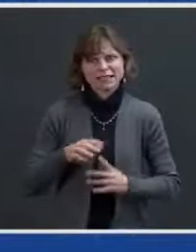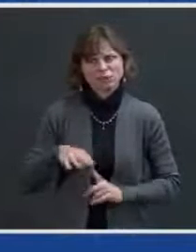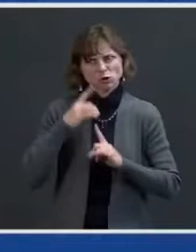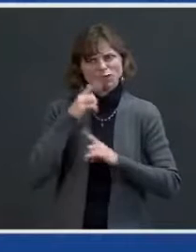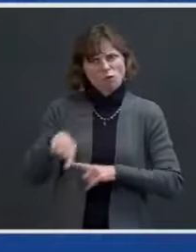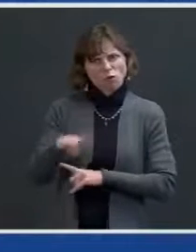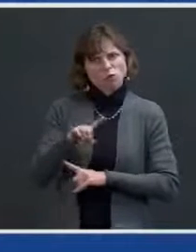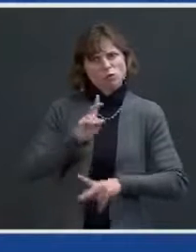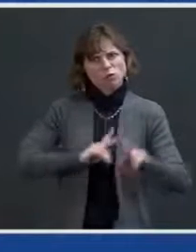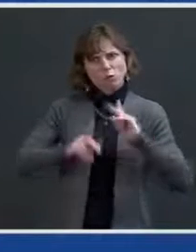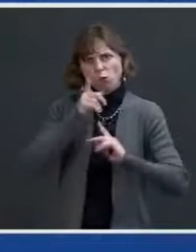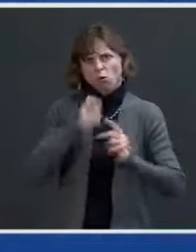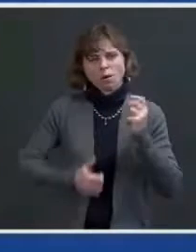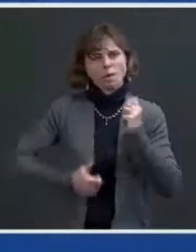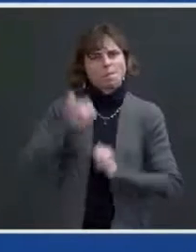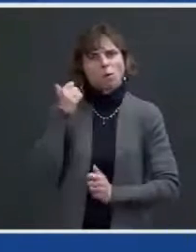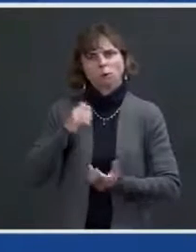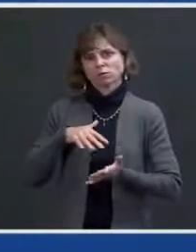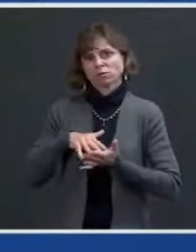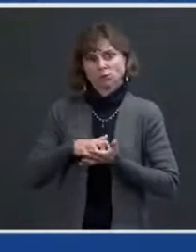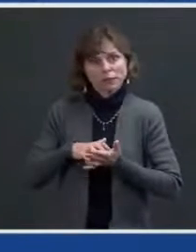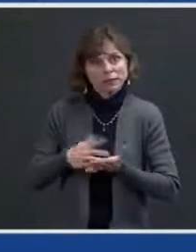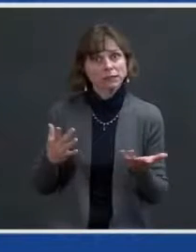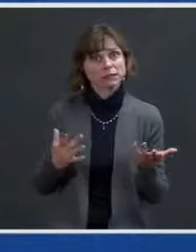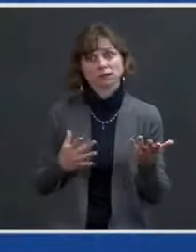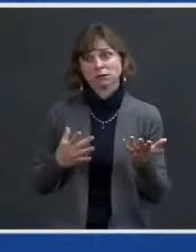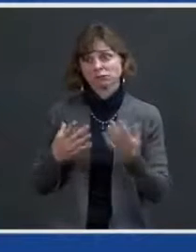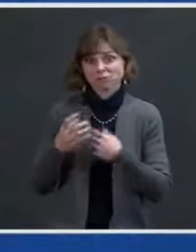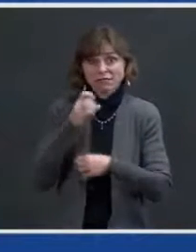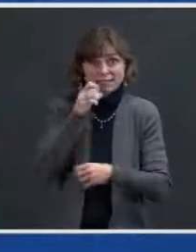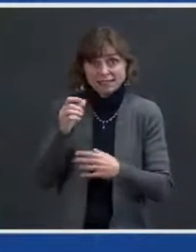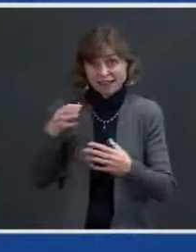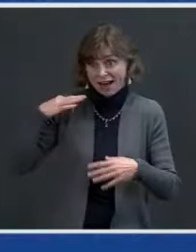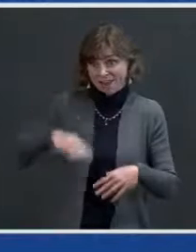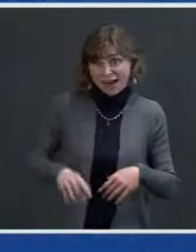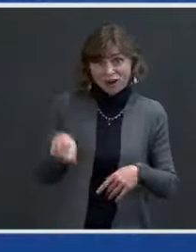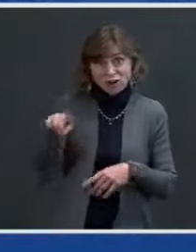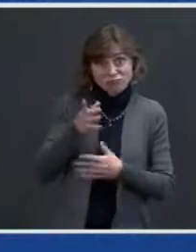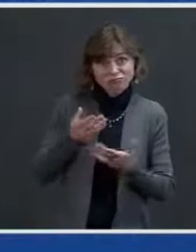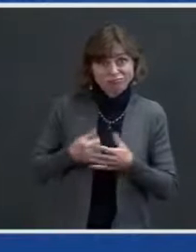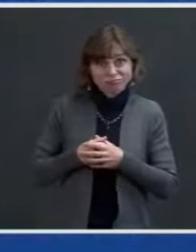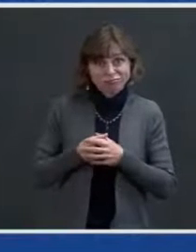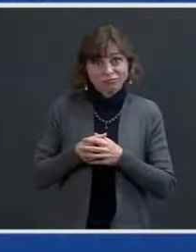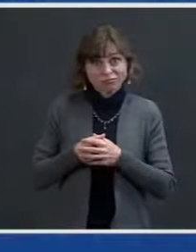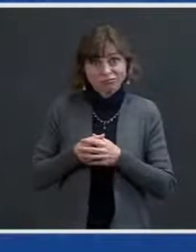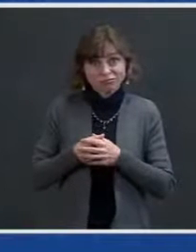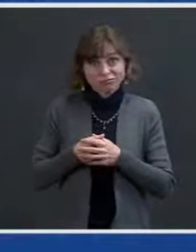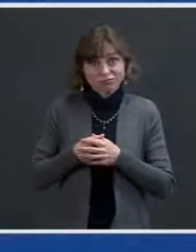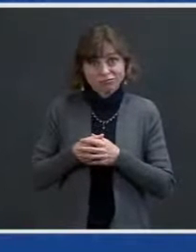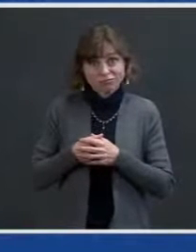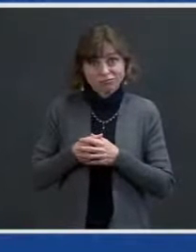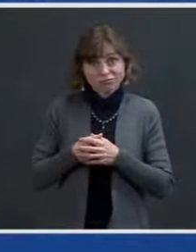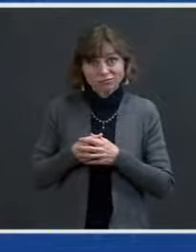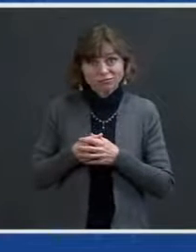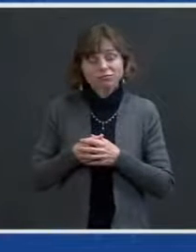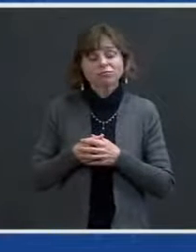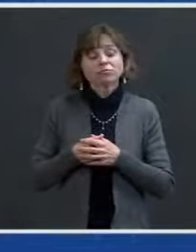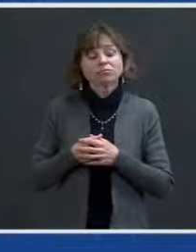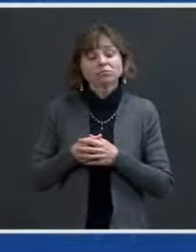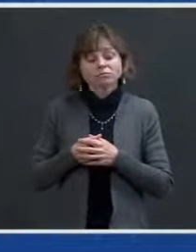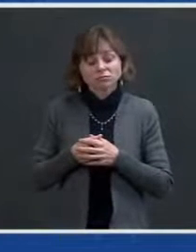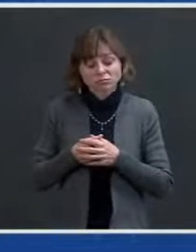and disadvantaged people and communities. It has also shone a light on the resilience of our